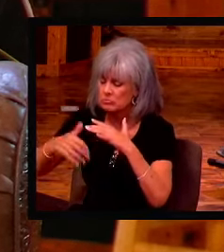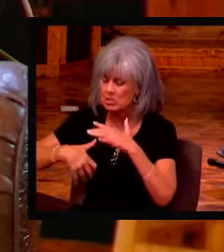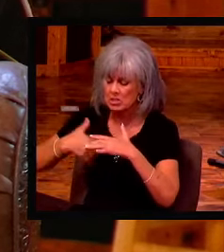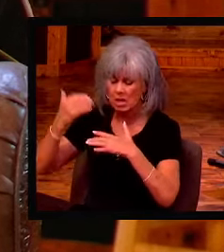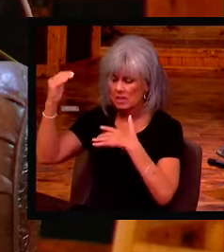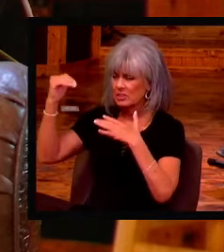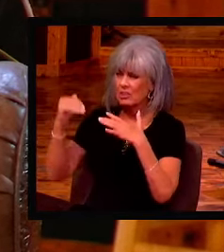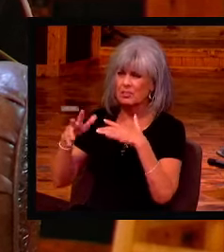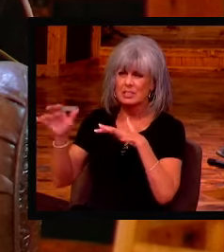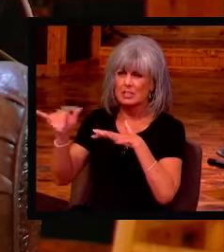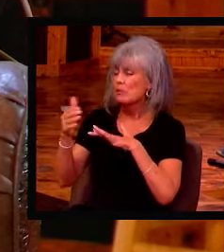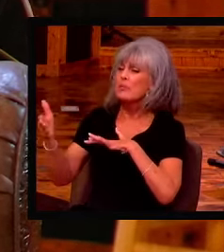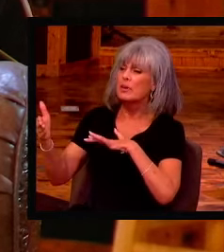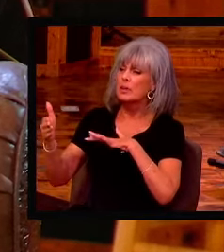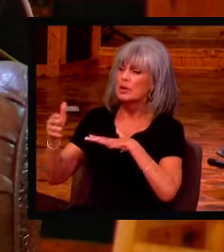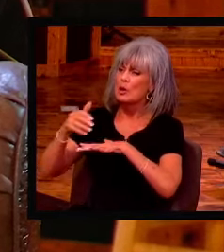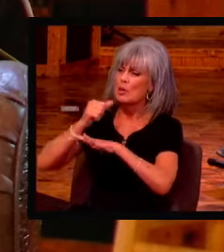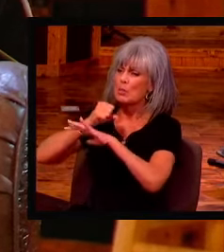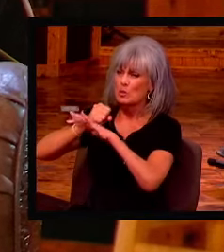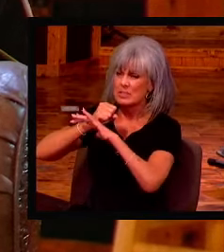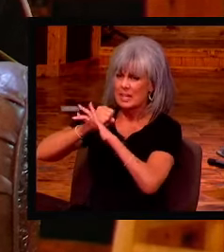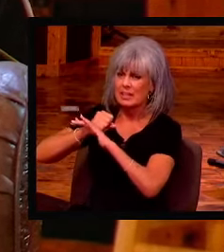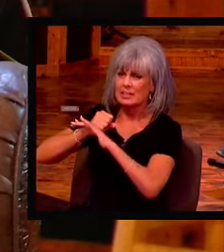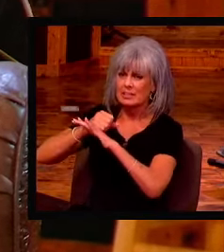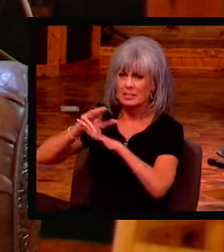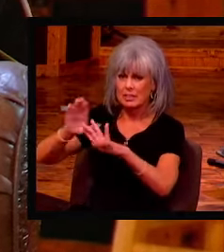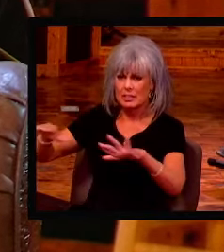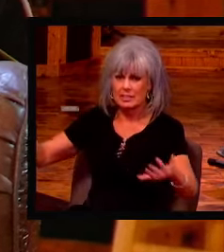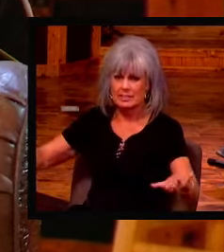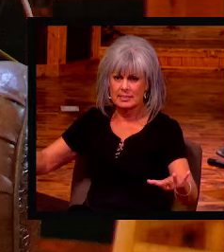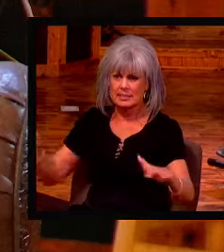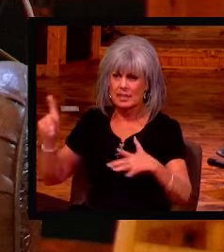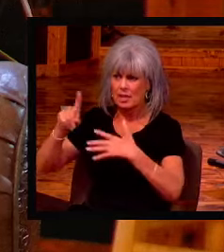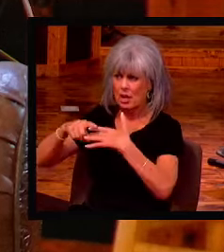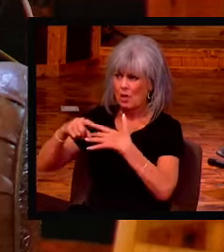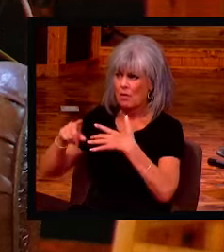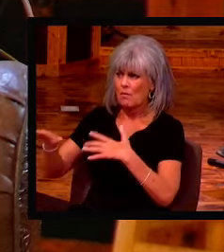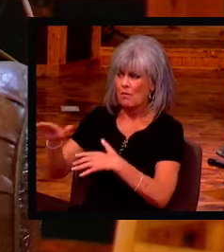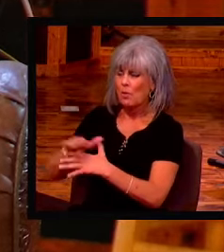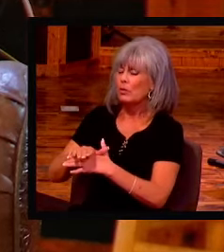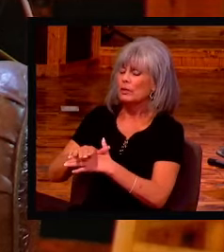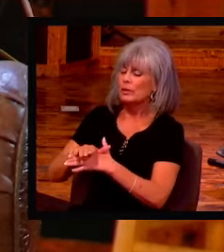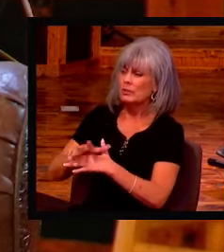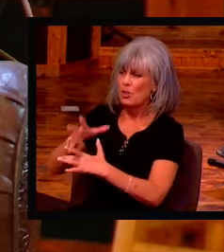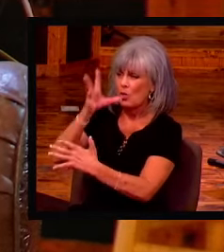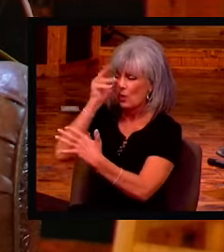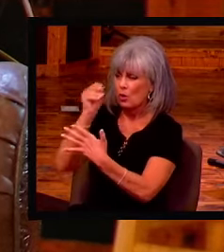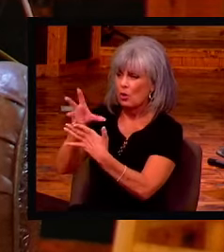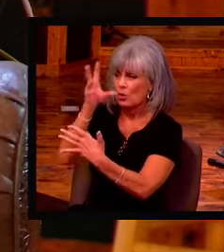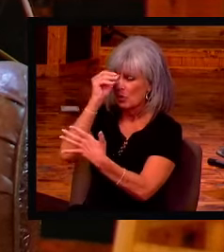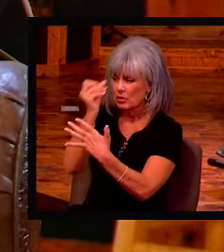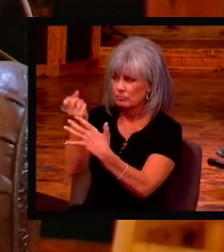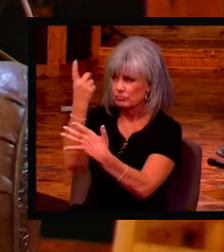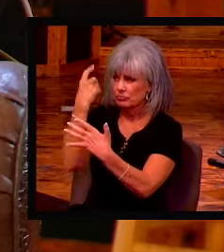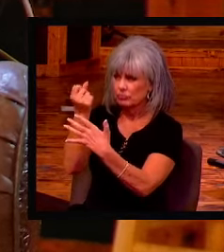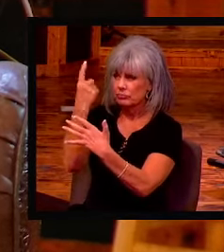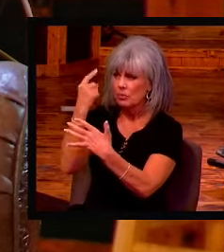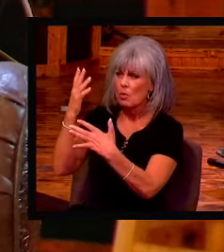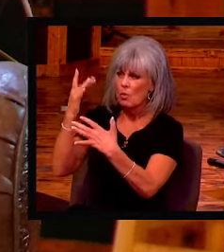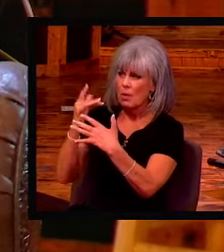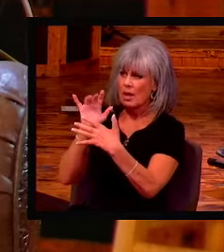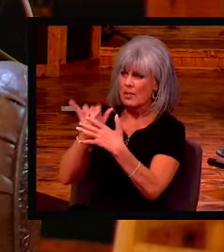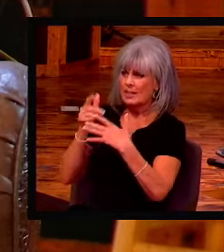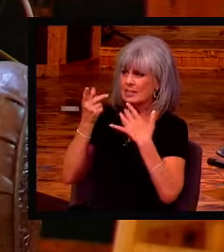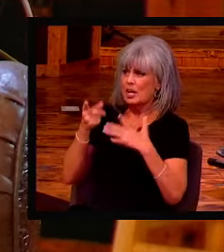please do the same thing. Protect them until they fully get the knowledge of why this